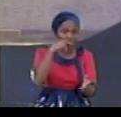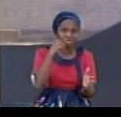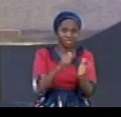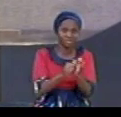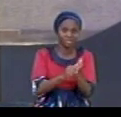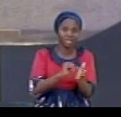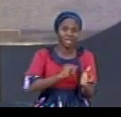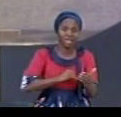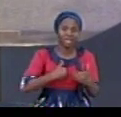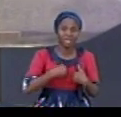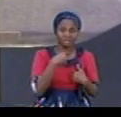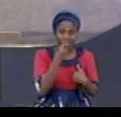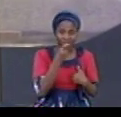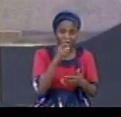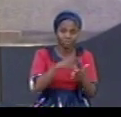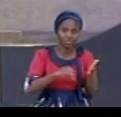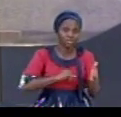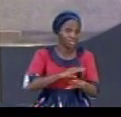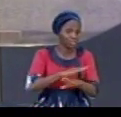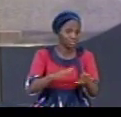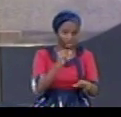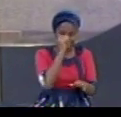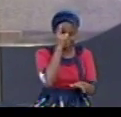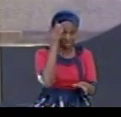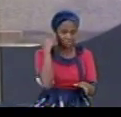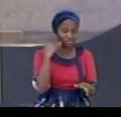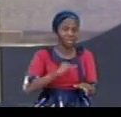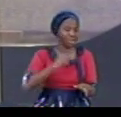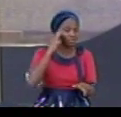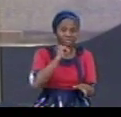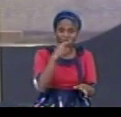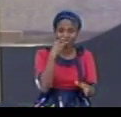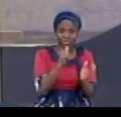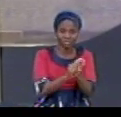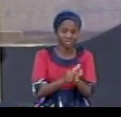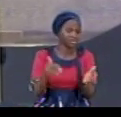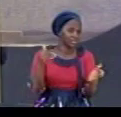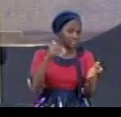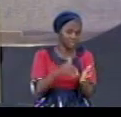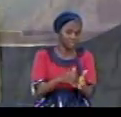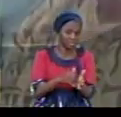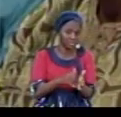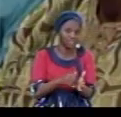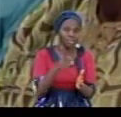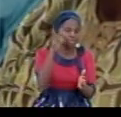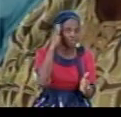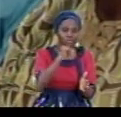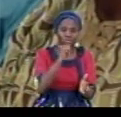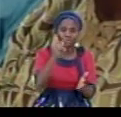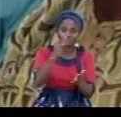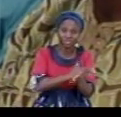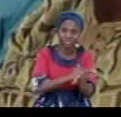what I didn't understand. I will not say that anymore. You will not sing the old songs anymore.